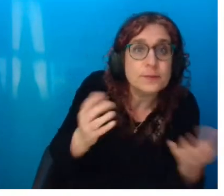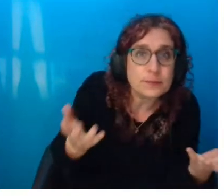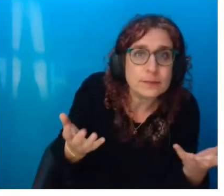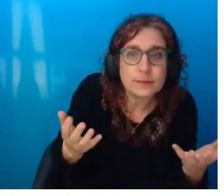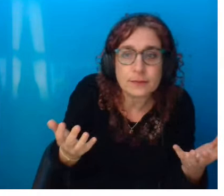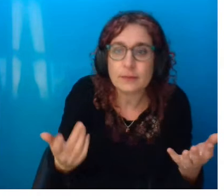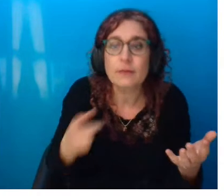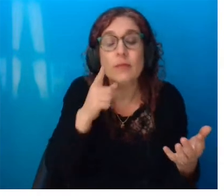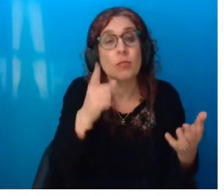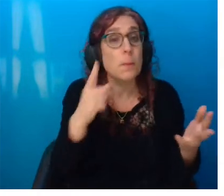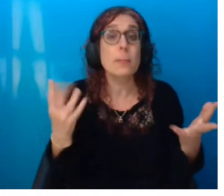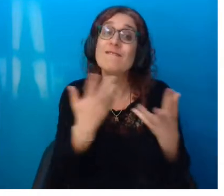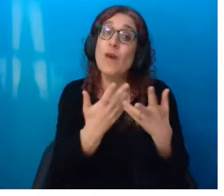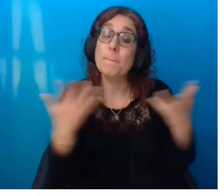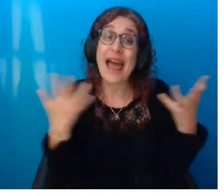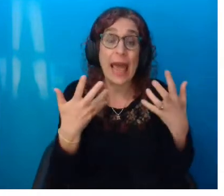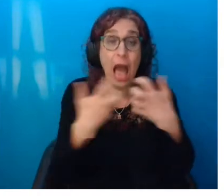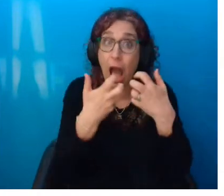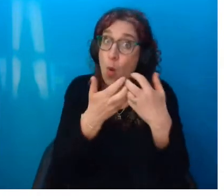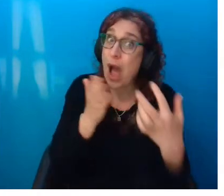allergy-based dietitian services is limited.